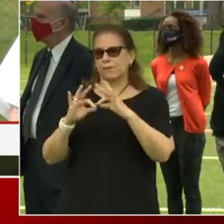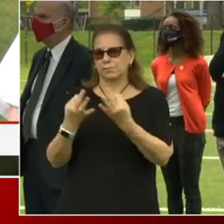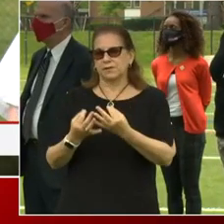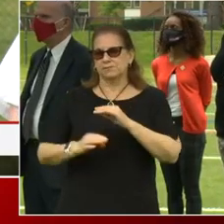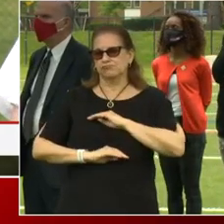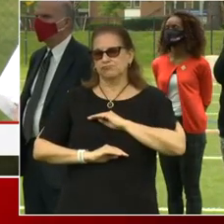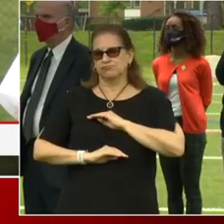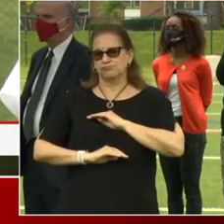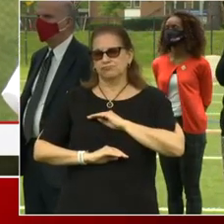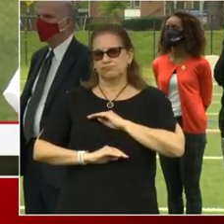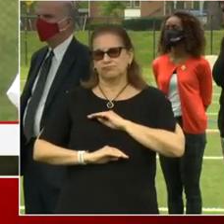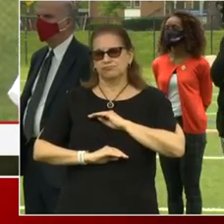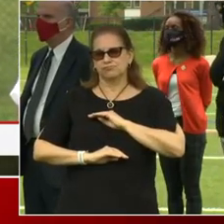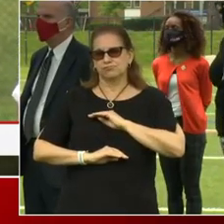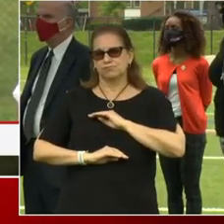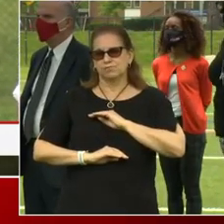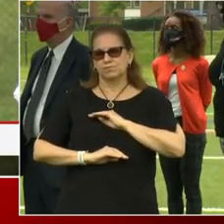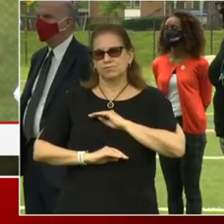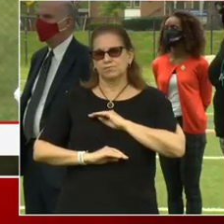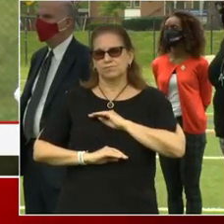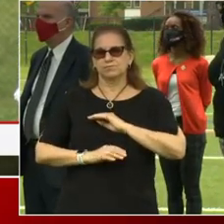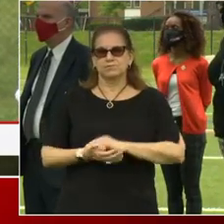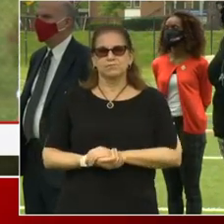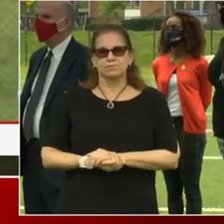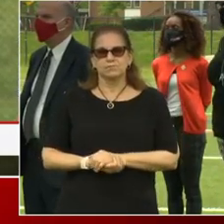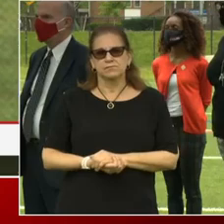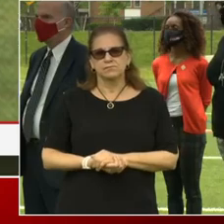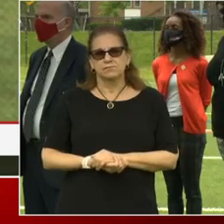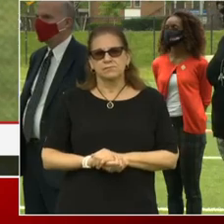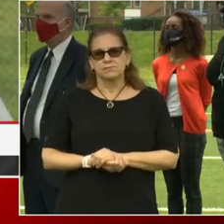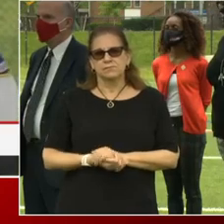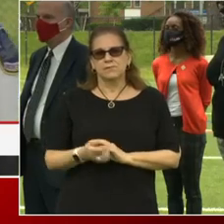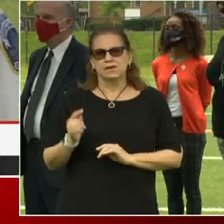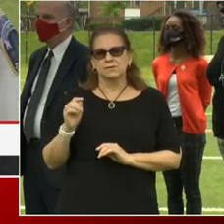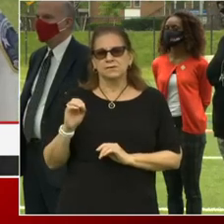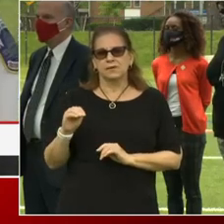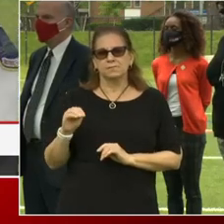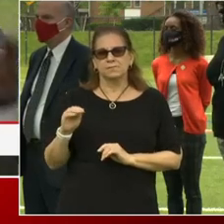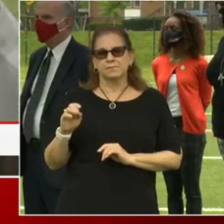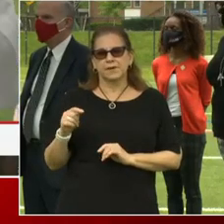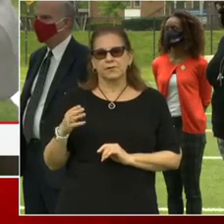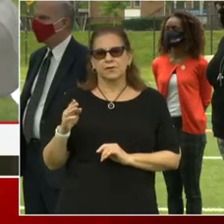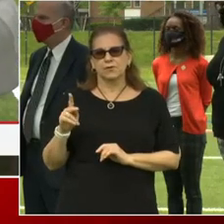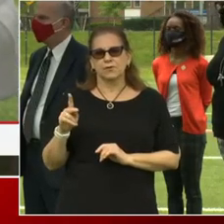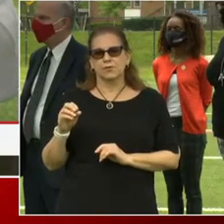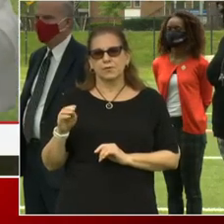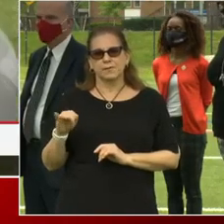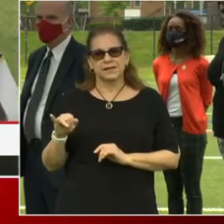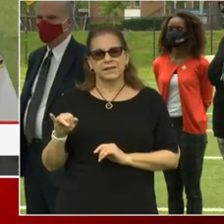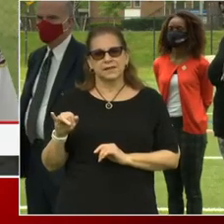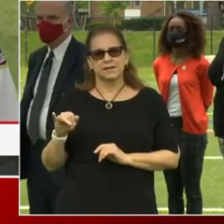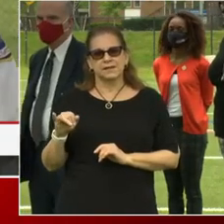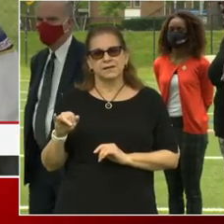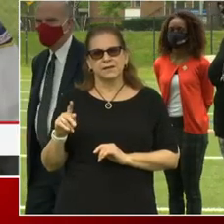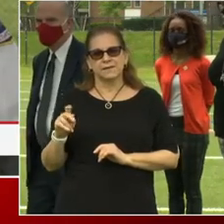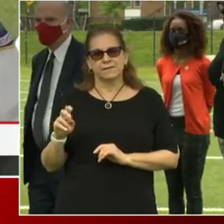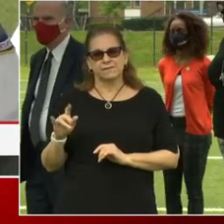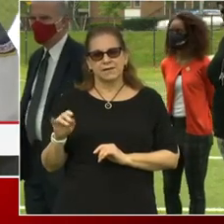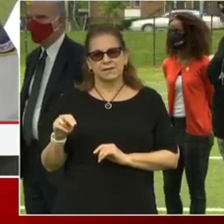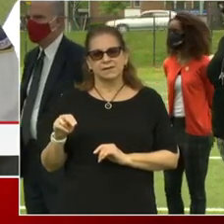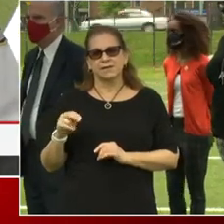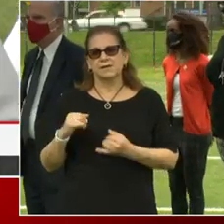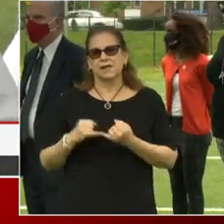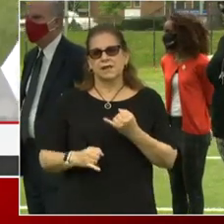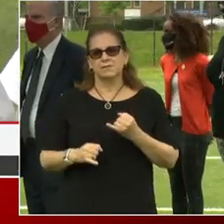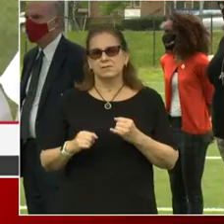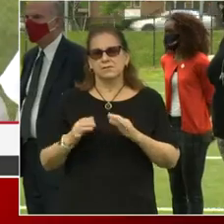Okay, Tom, Mitch, Colby, Stephanie, in that order, and then I'll have the last community question.